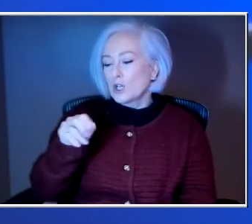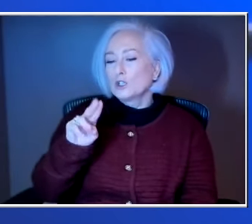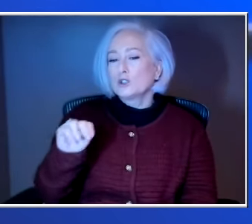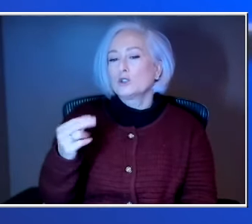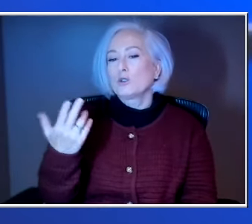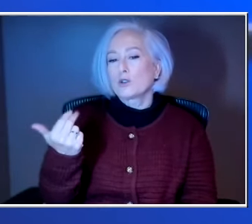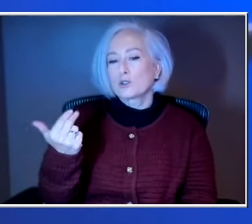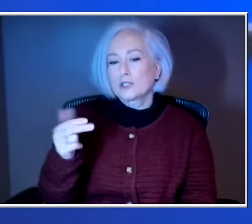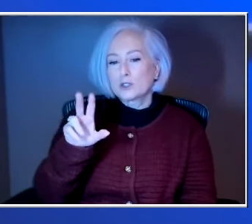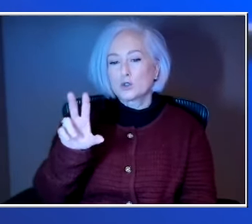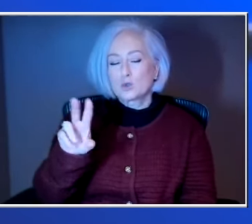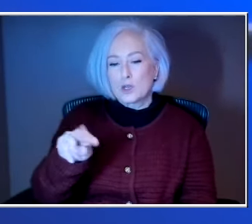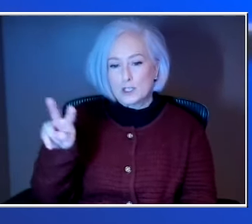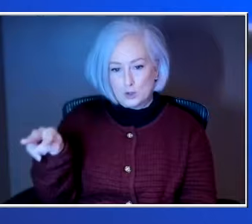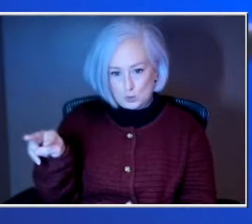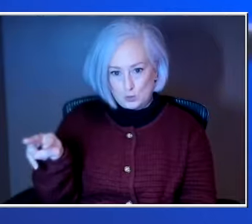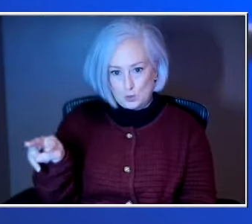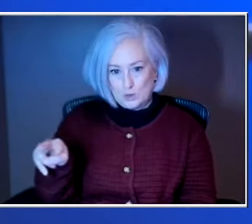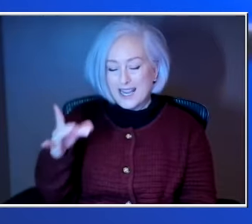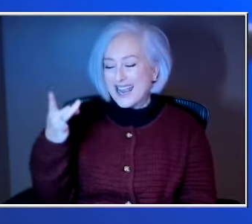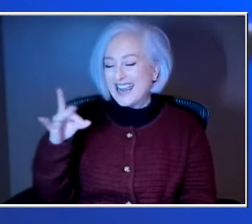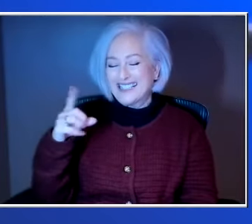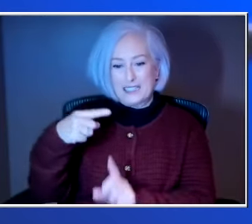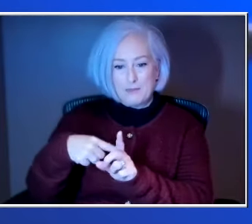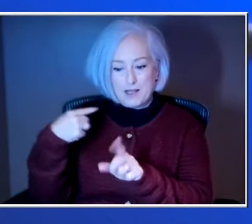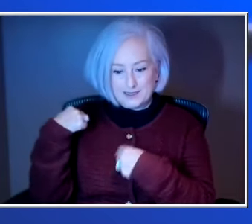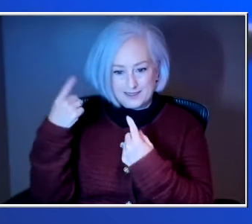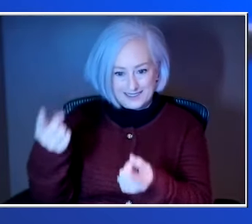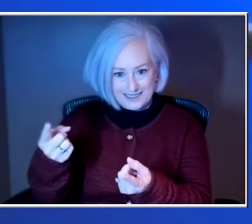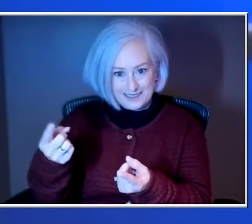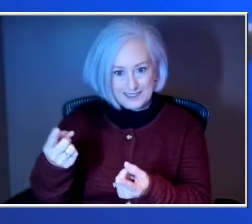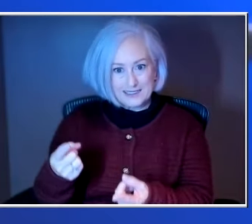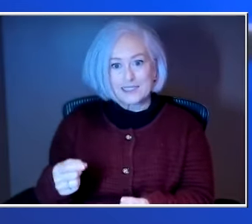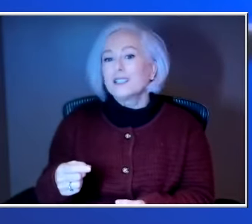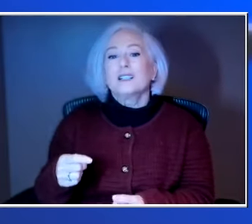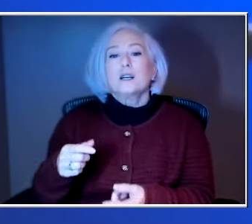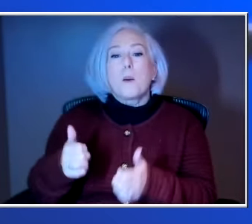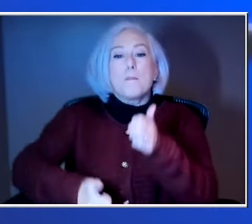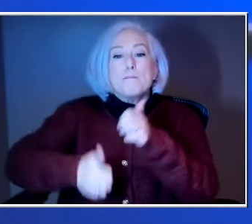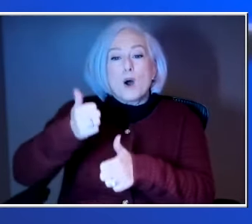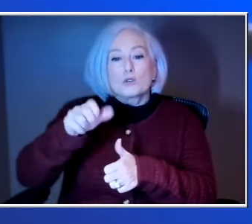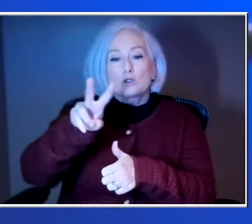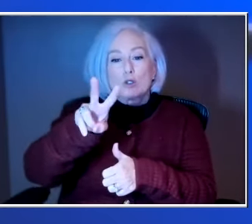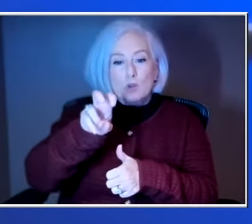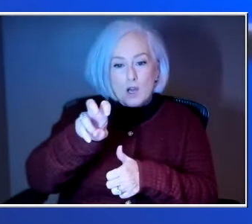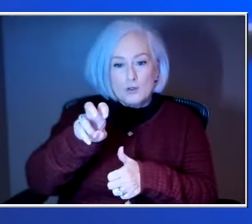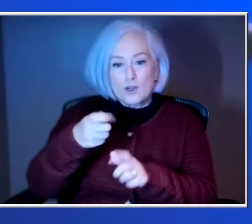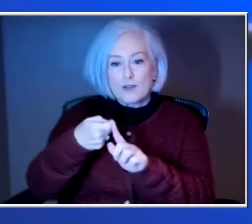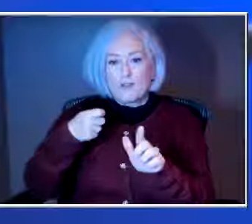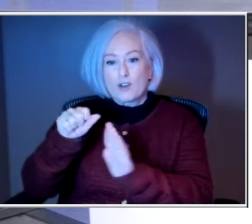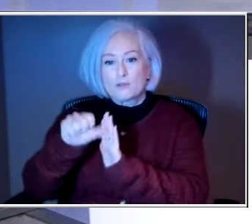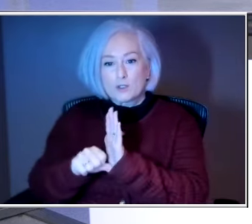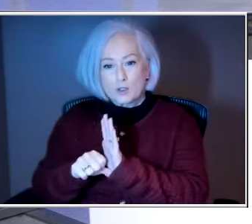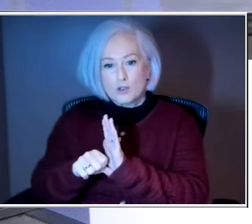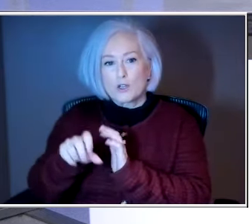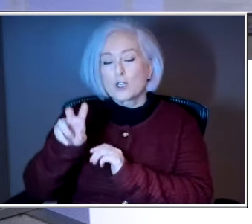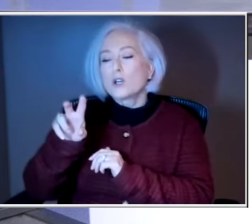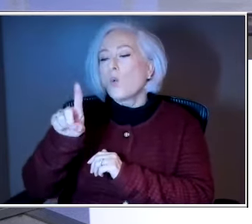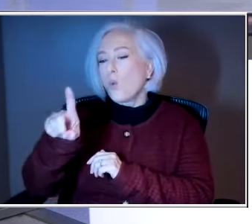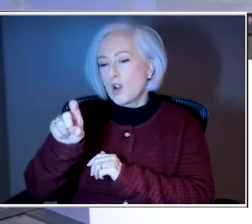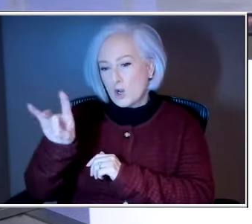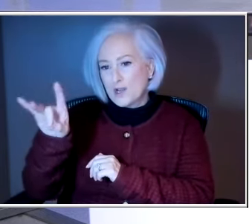a little bit over 18 months out. I've lost, from my highest, I've lost 200 pounds. From surgery, I've lost 183. And we were talking before the show,